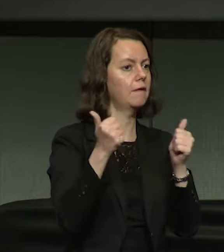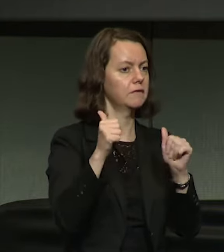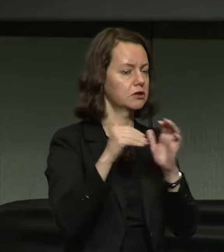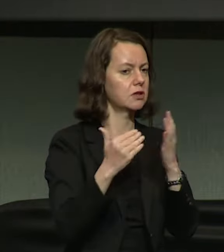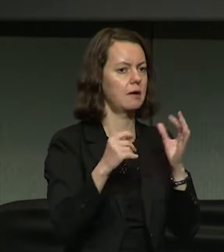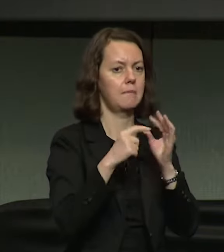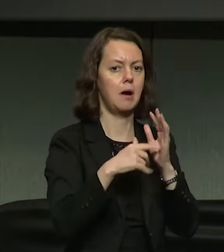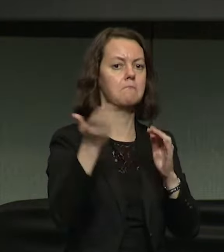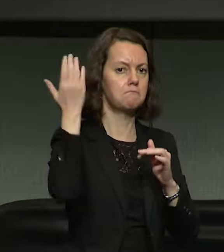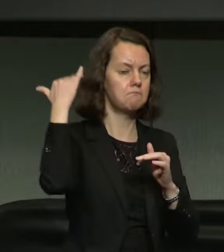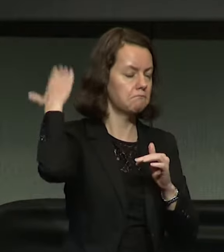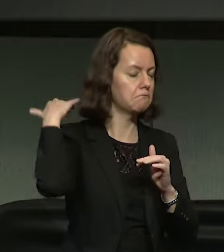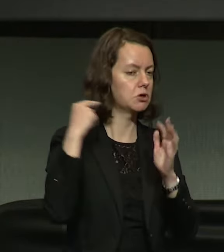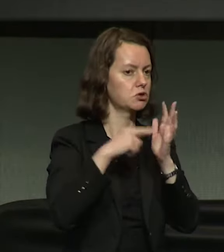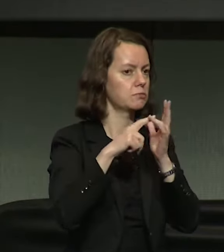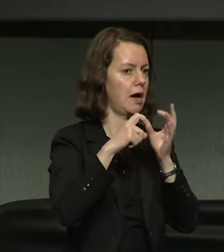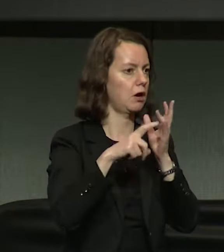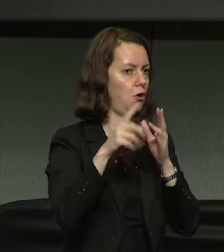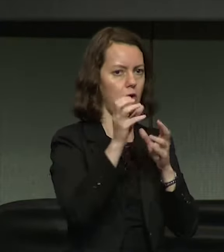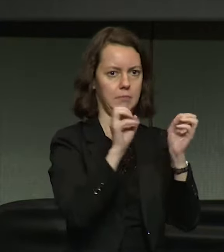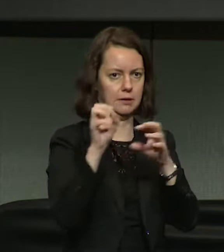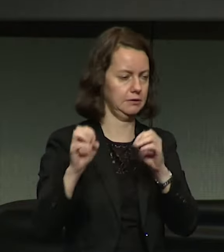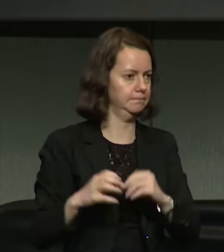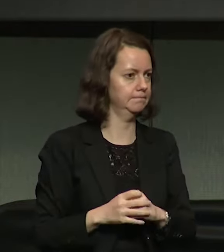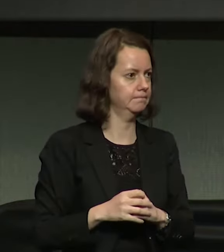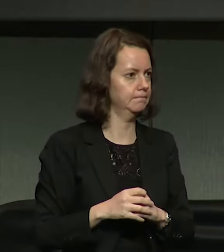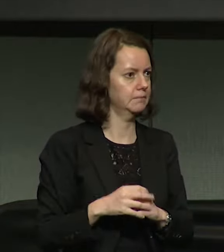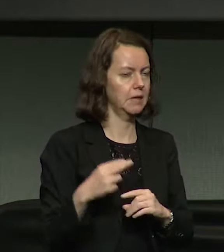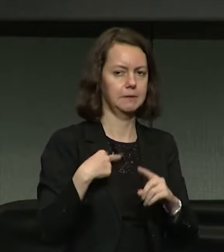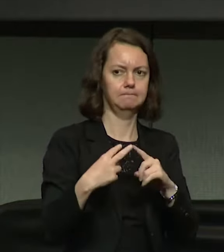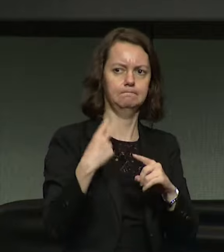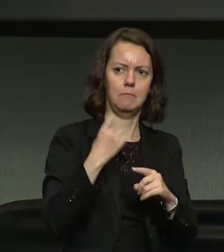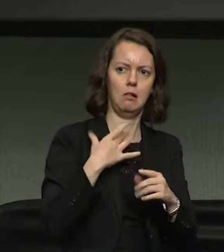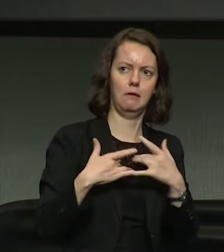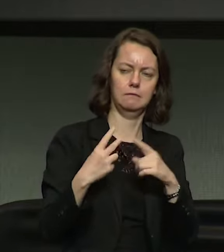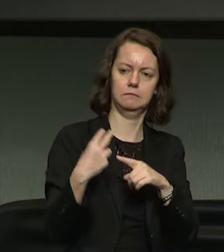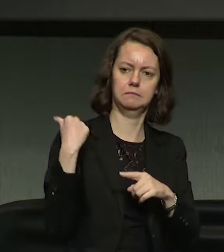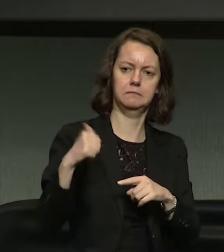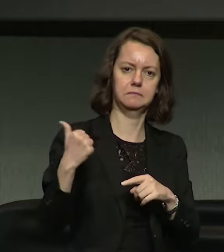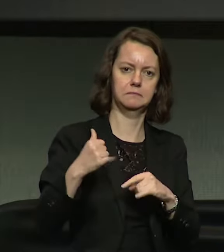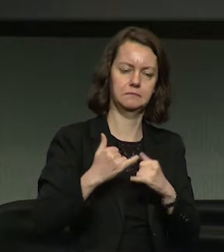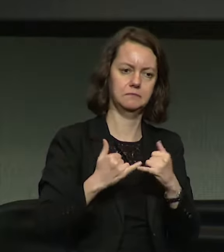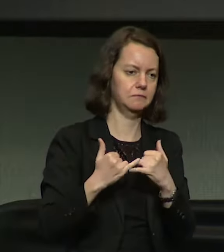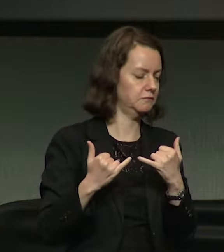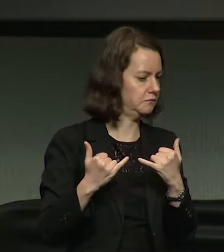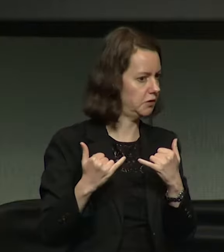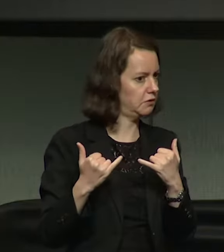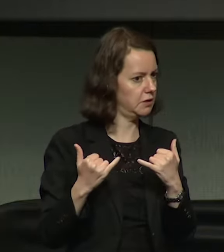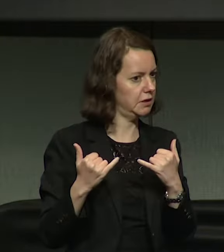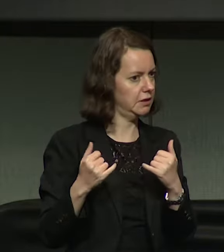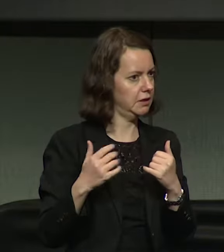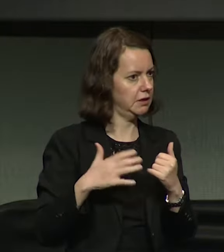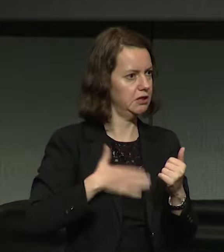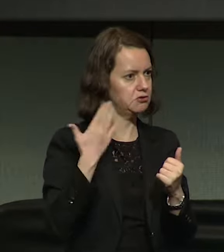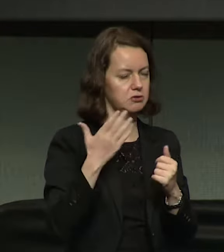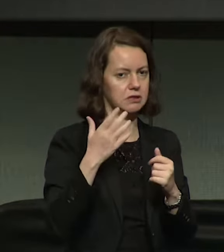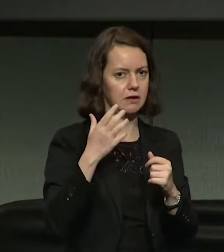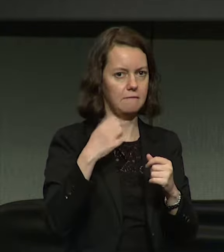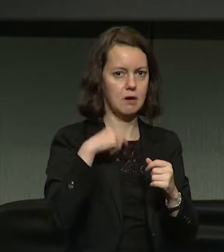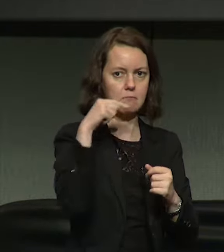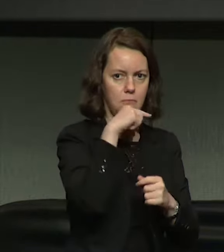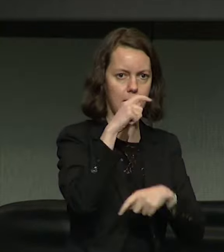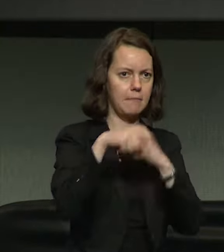Bundaberg anymore, but we picked tobacco. And when I look back, I thought it was kind of a neat way to make the transition from boyhood into